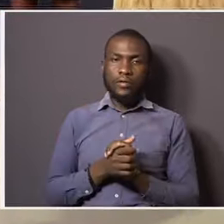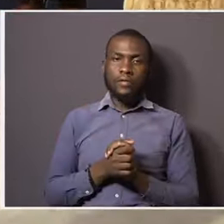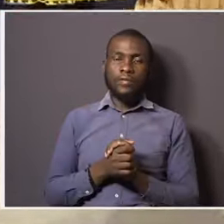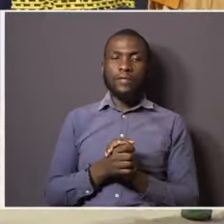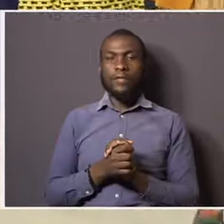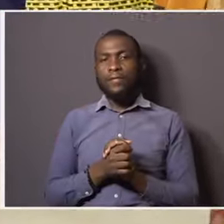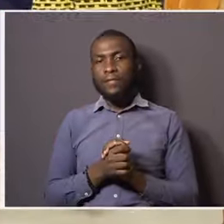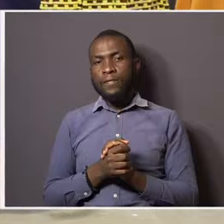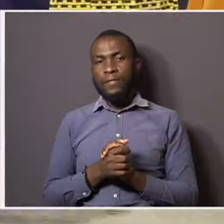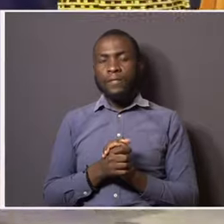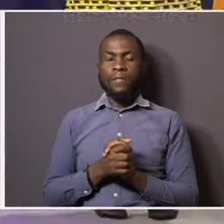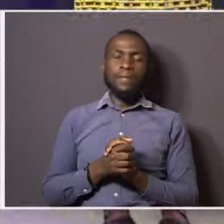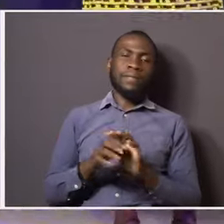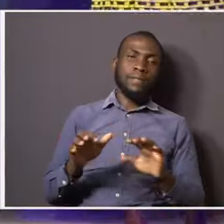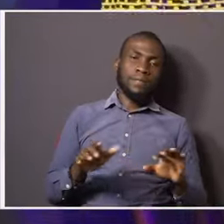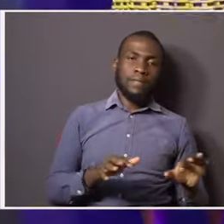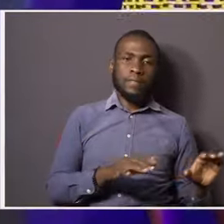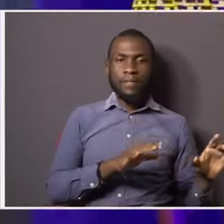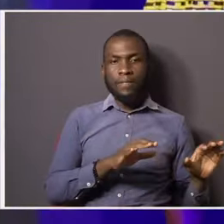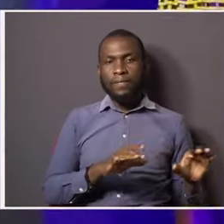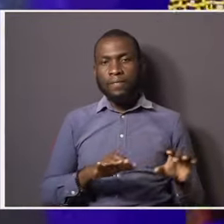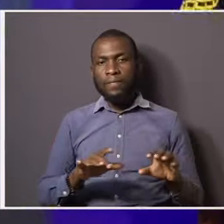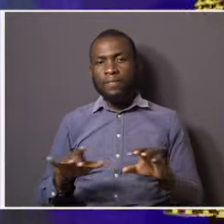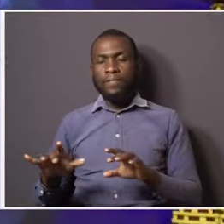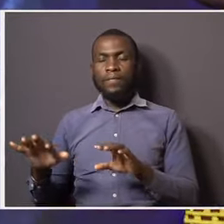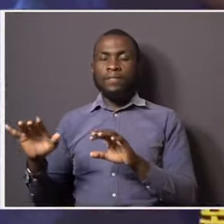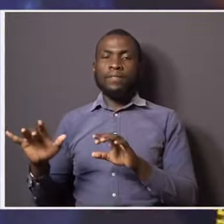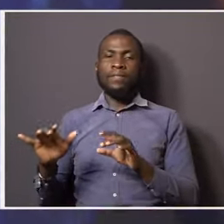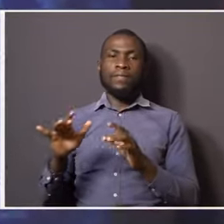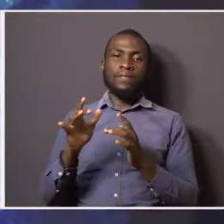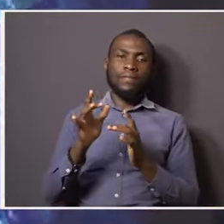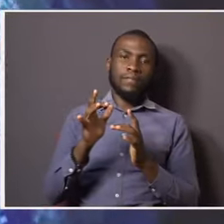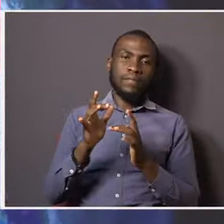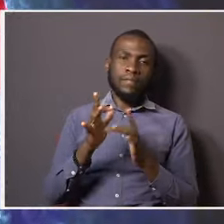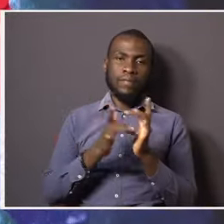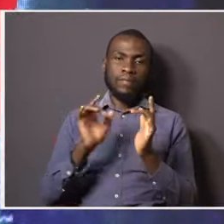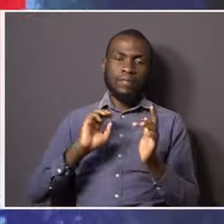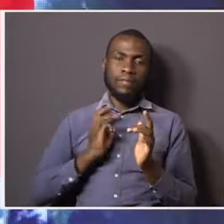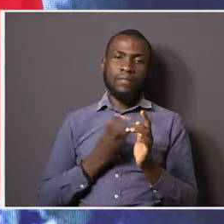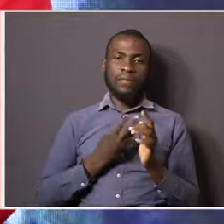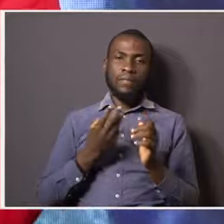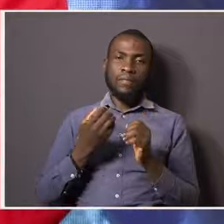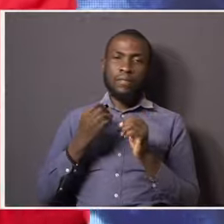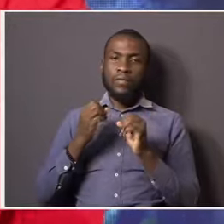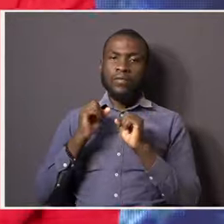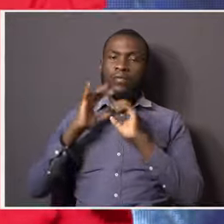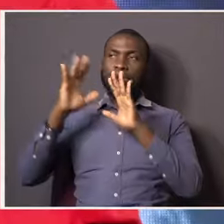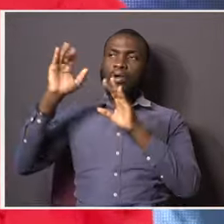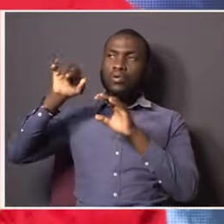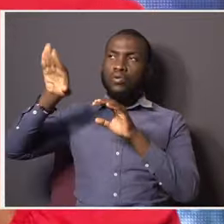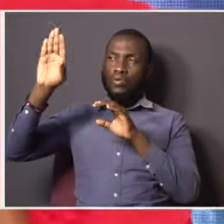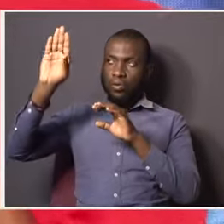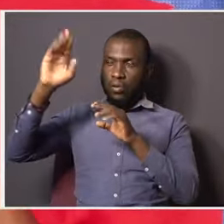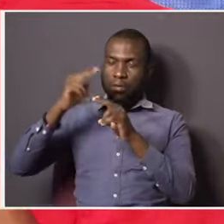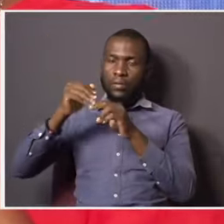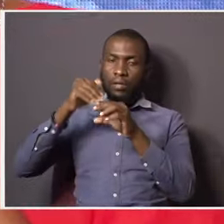Love you, Lord. Oh, Jesus, we shout you in the mountains, in the streets, Lord of